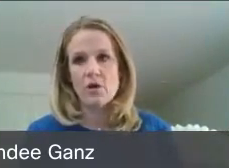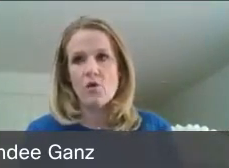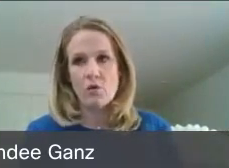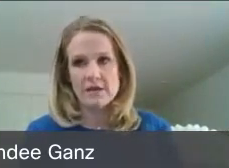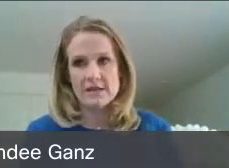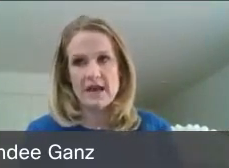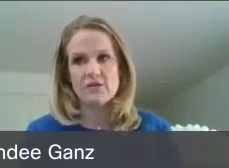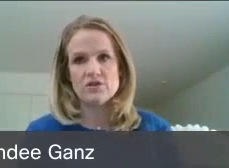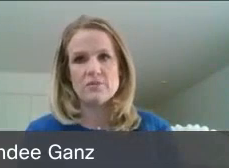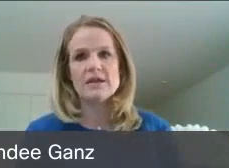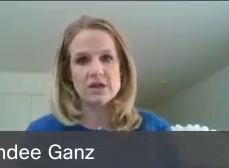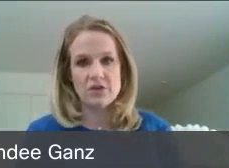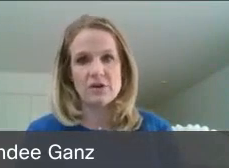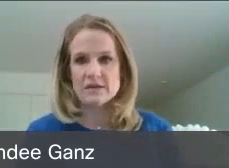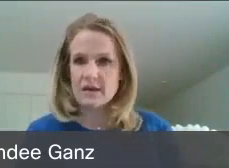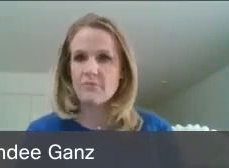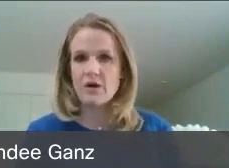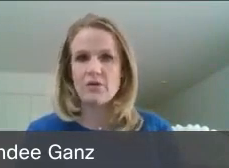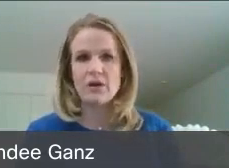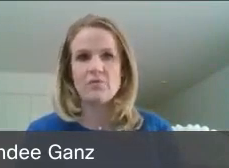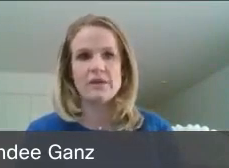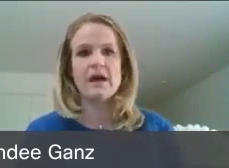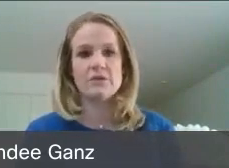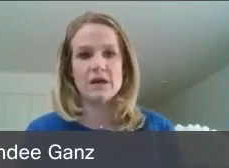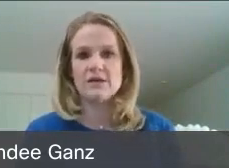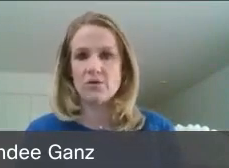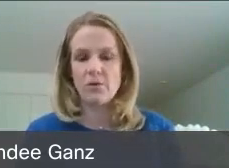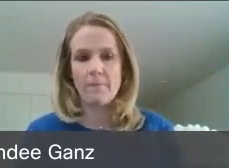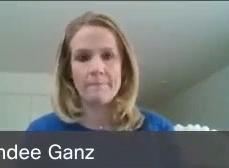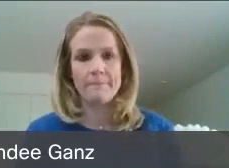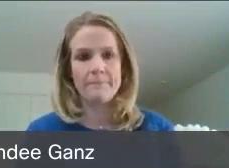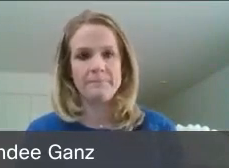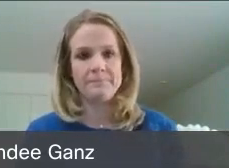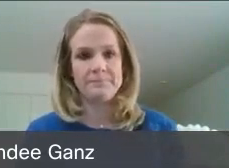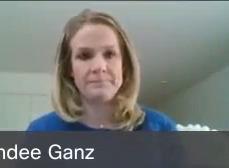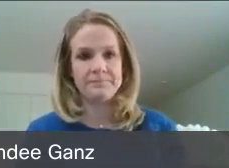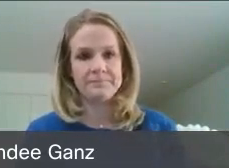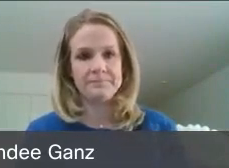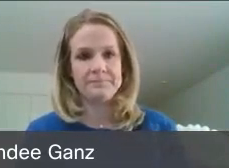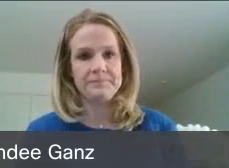everyone working together to make security a top priority within Howard County as a whole.